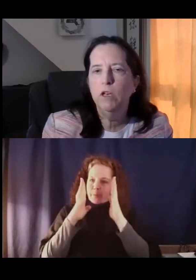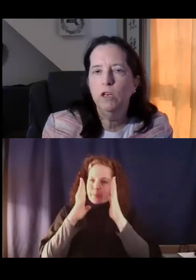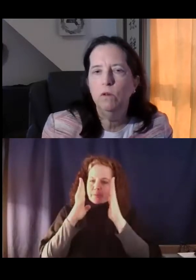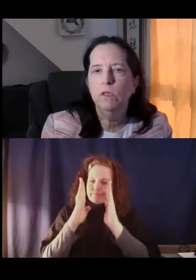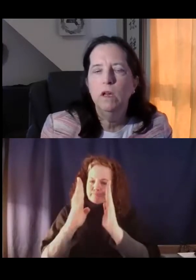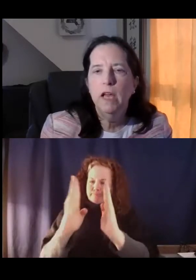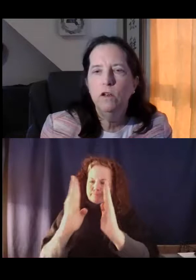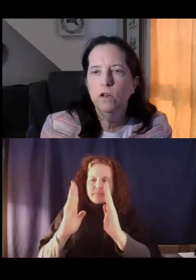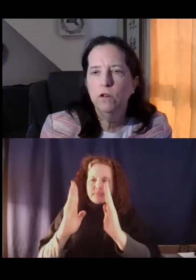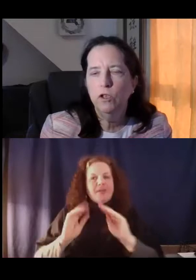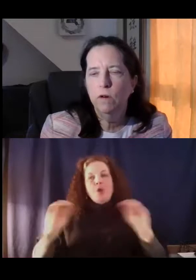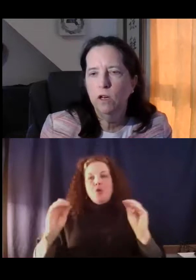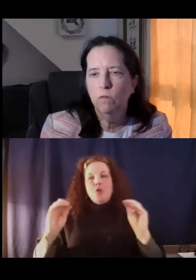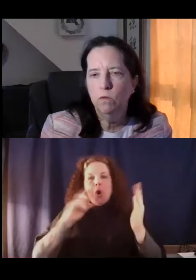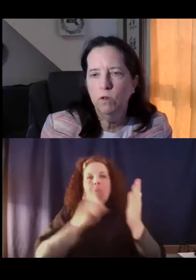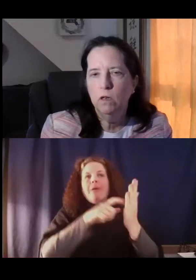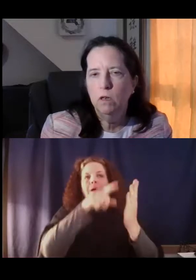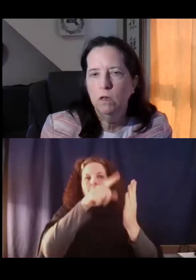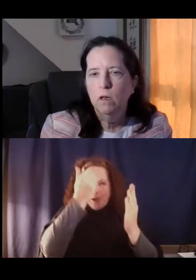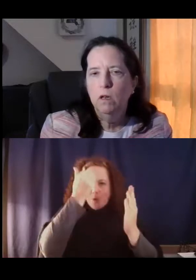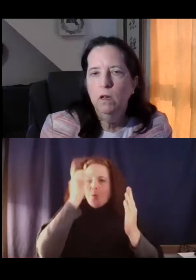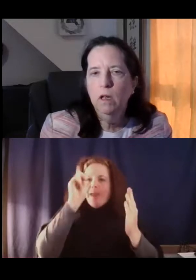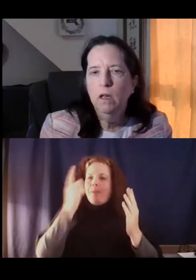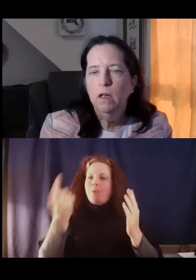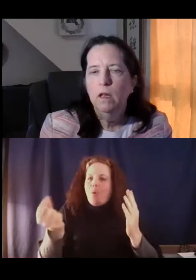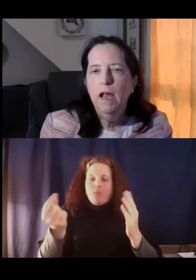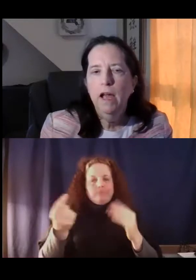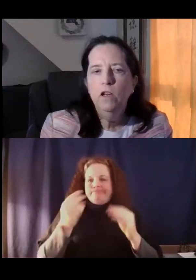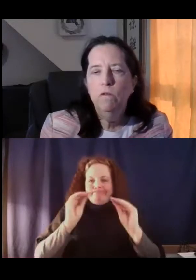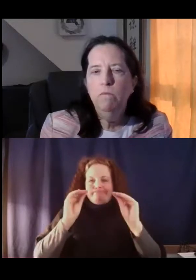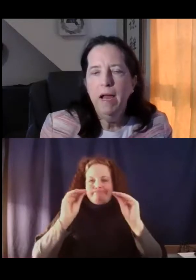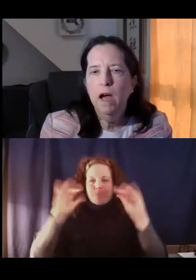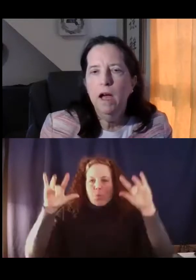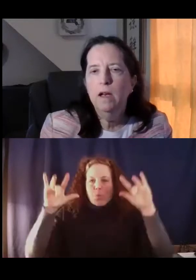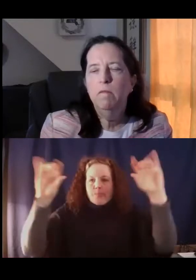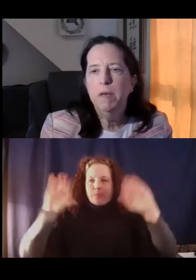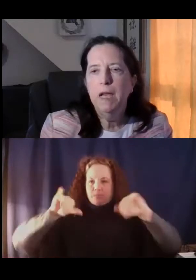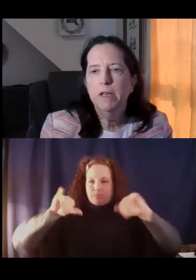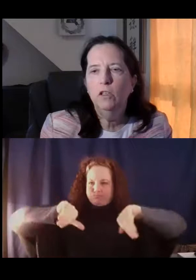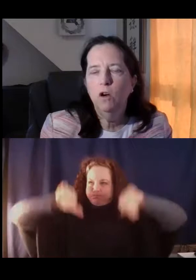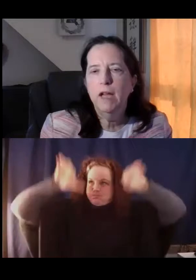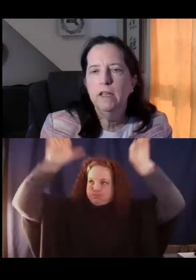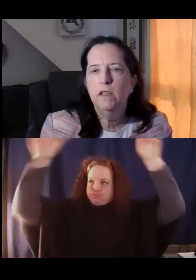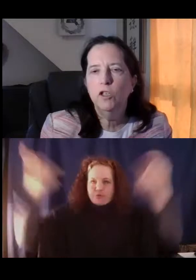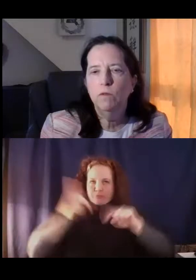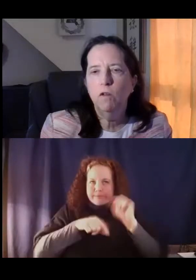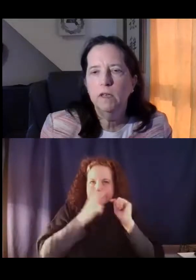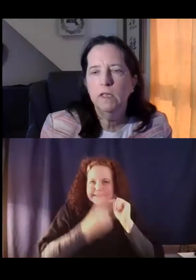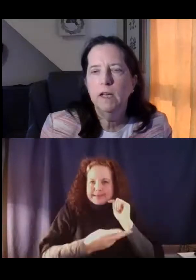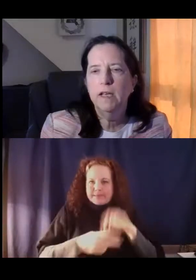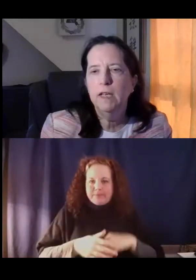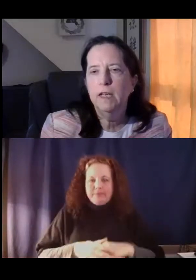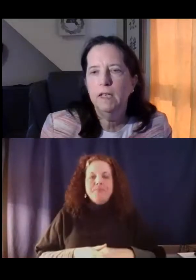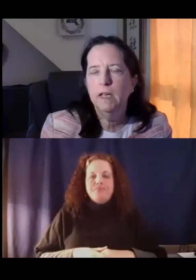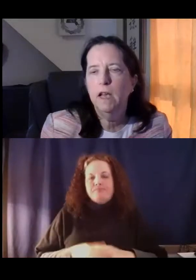would use that you could use during your route. And you may not be able to locate the street